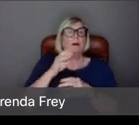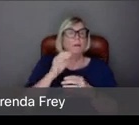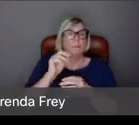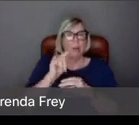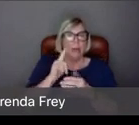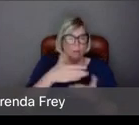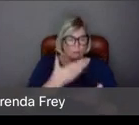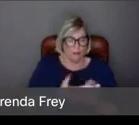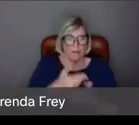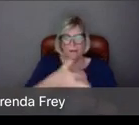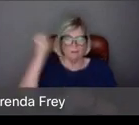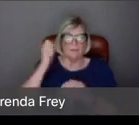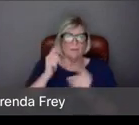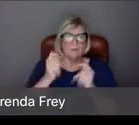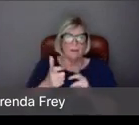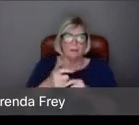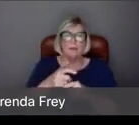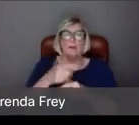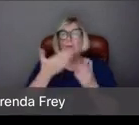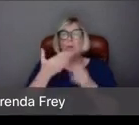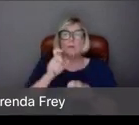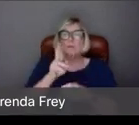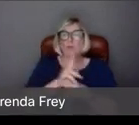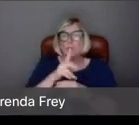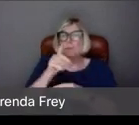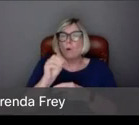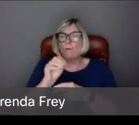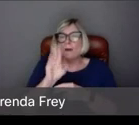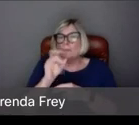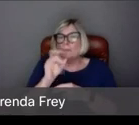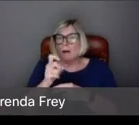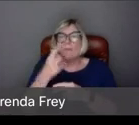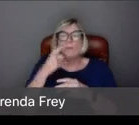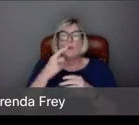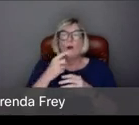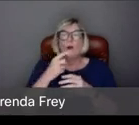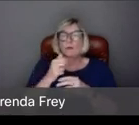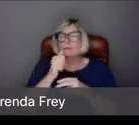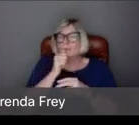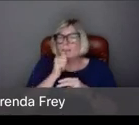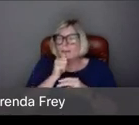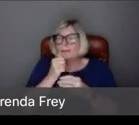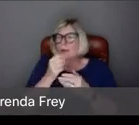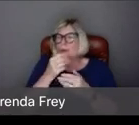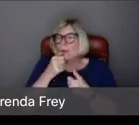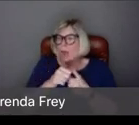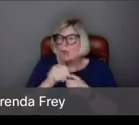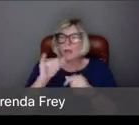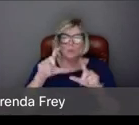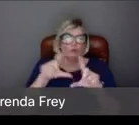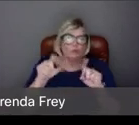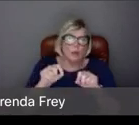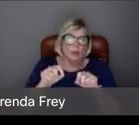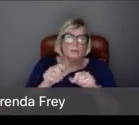it and you don't have a locked mailbox, you might want to consider using a post office box to secure things like checks or statements that come through the mail.